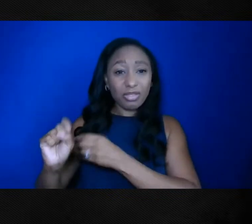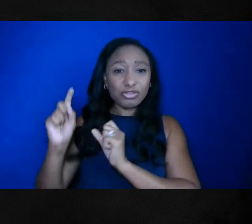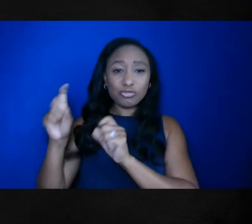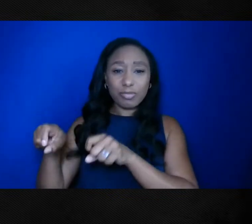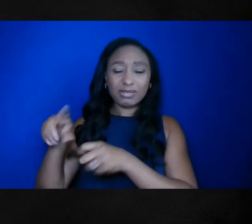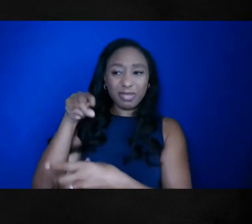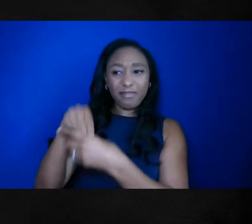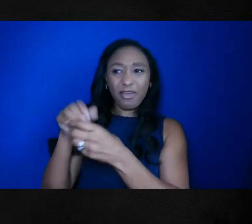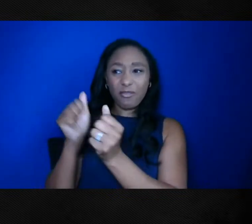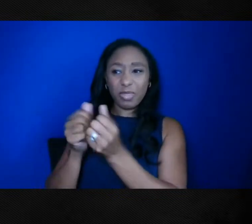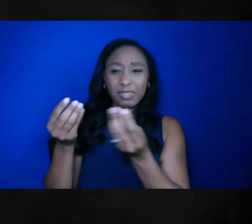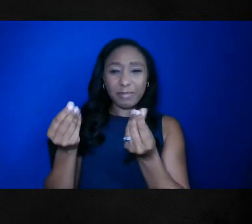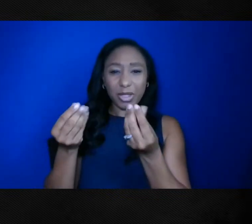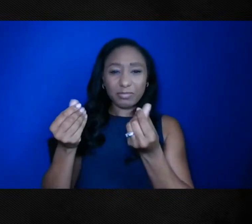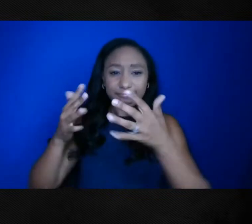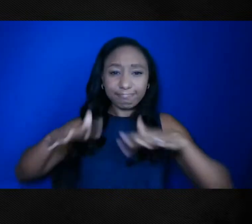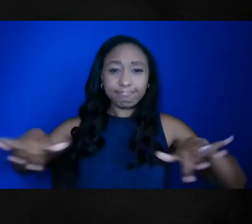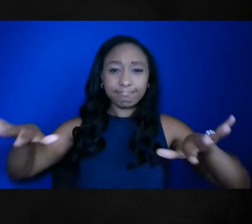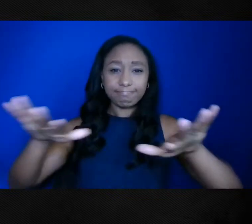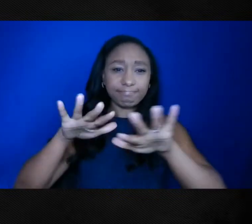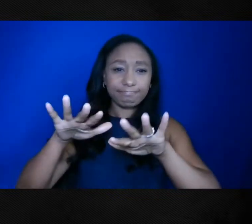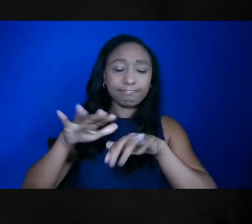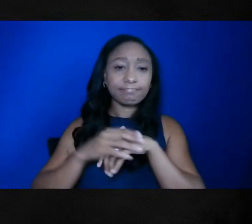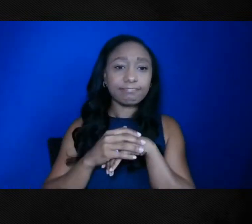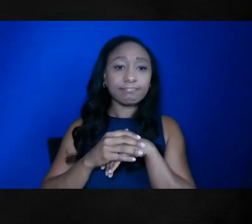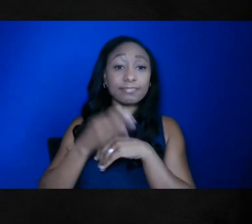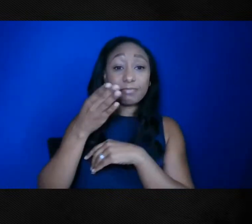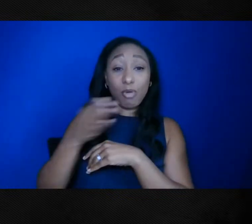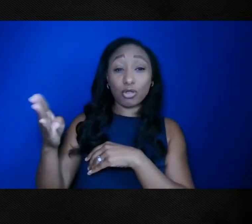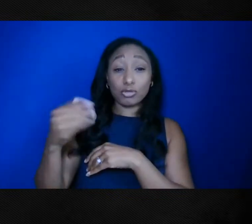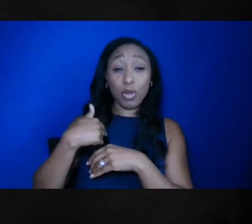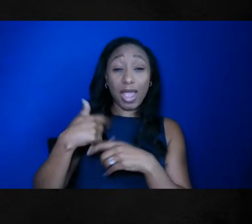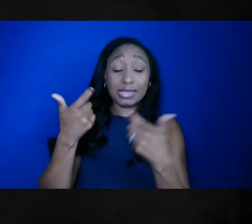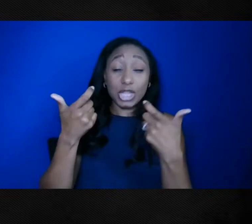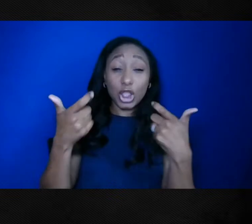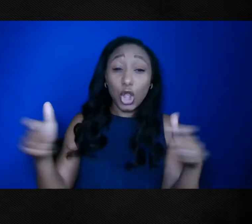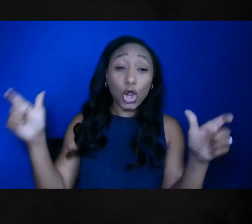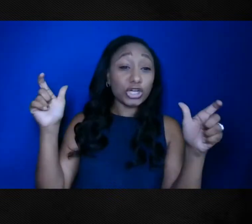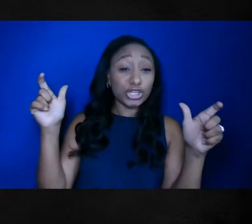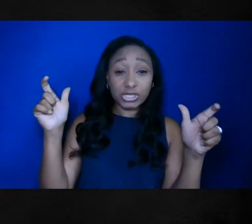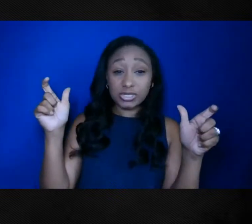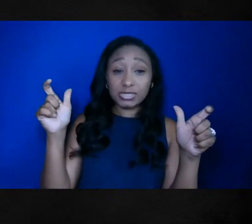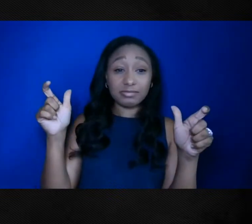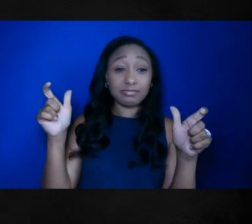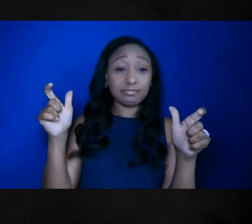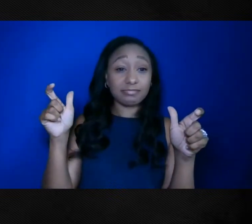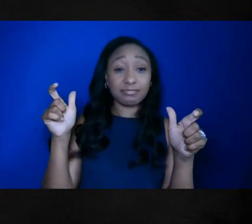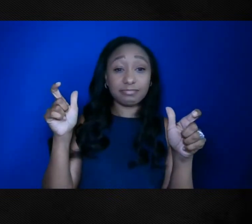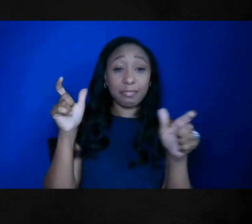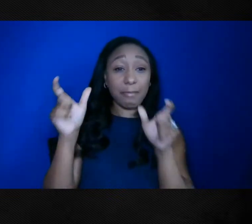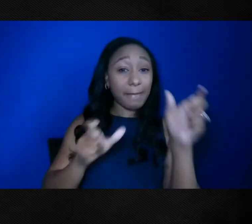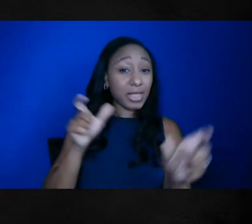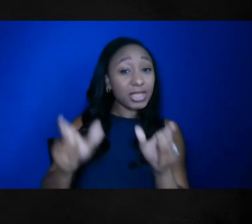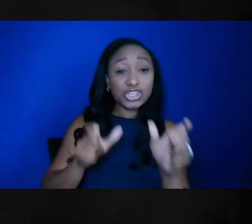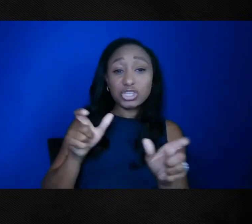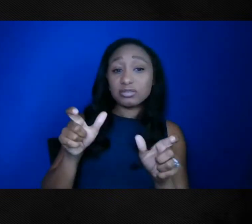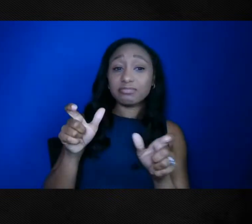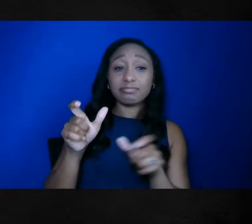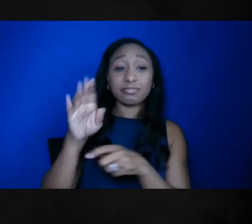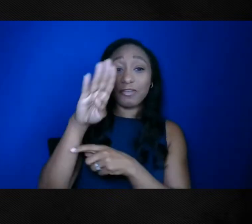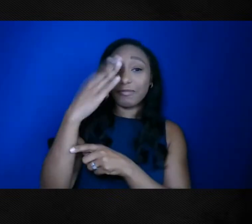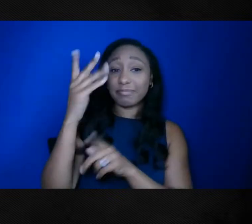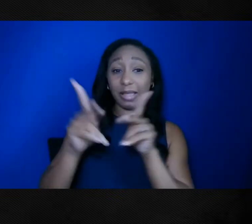plantations. Now, Baltimore had the largest free urban population of African Americans in the whole nation before the Civil